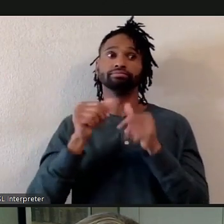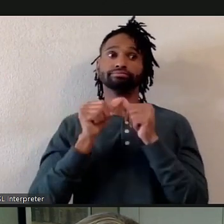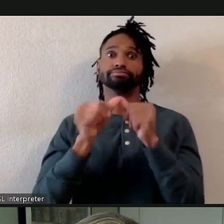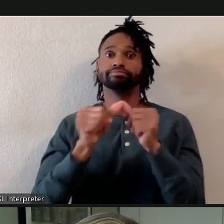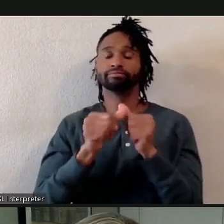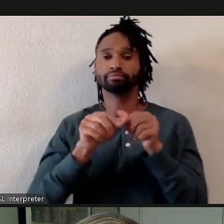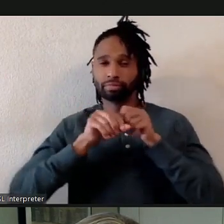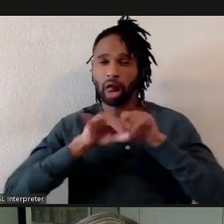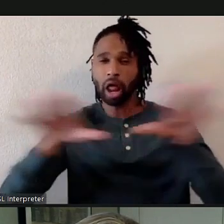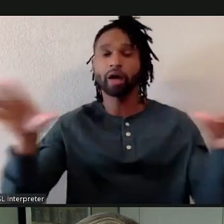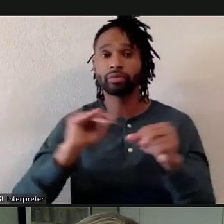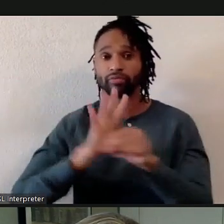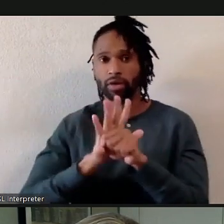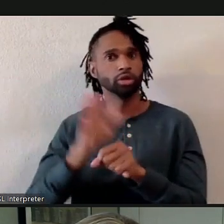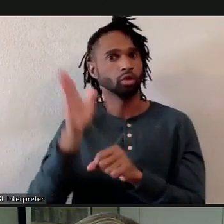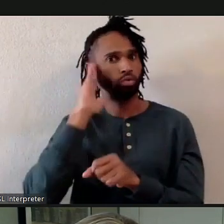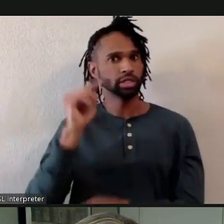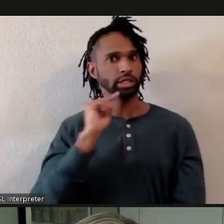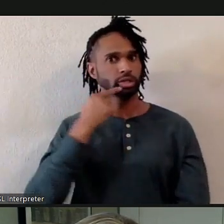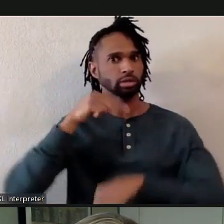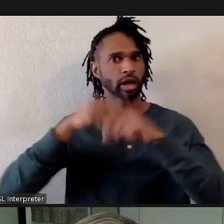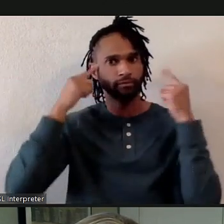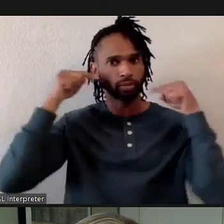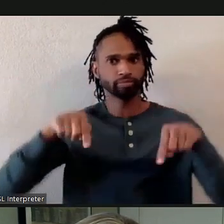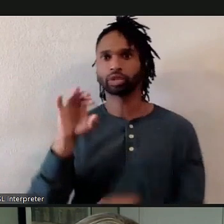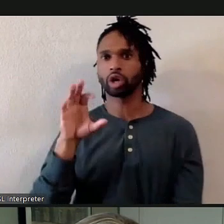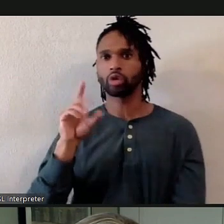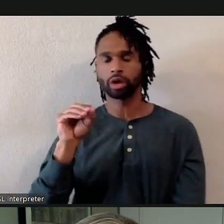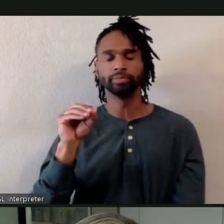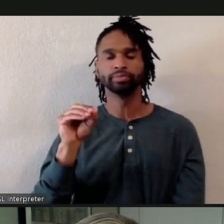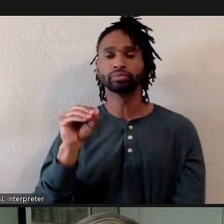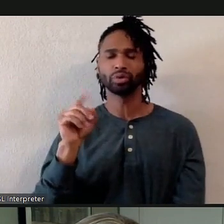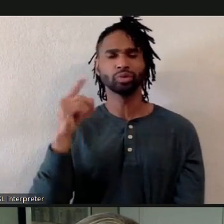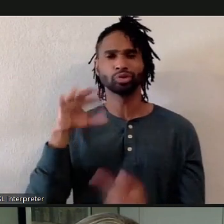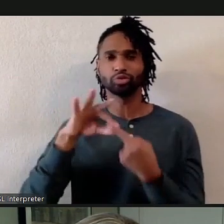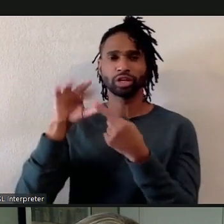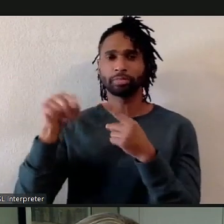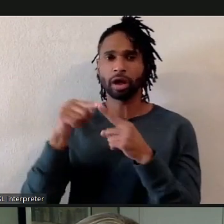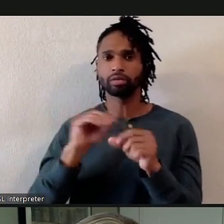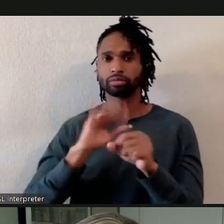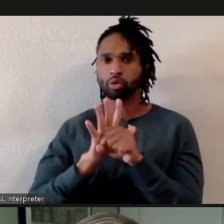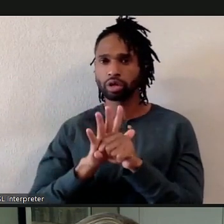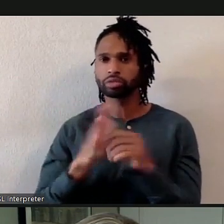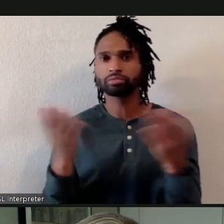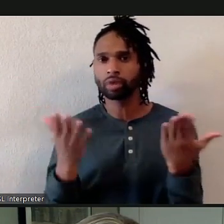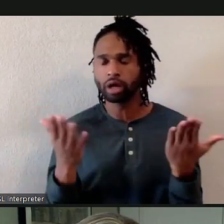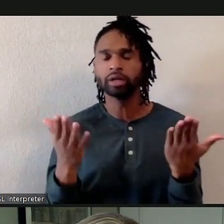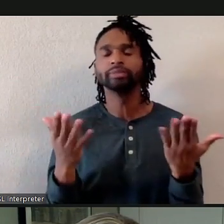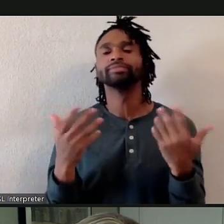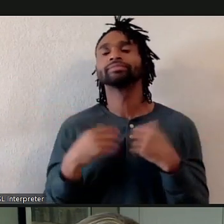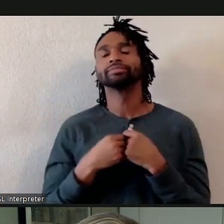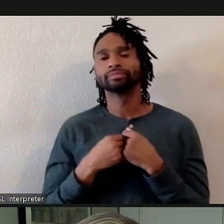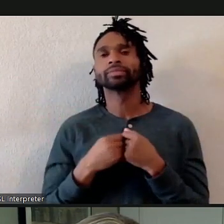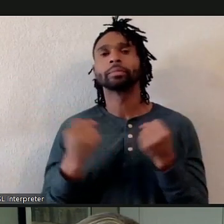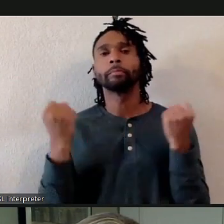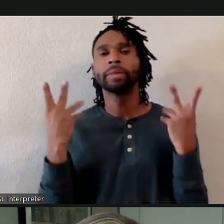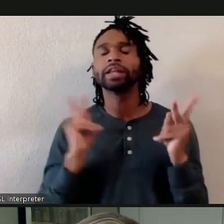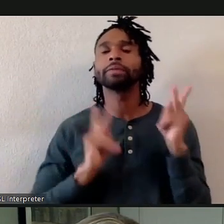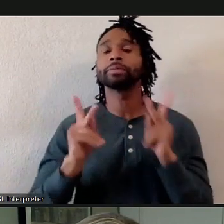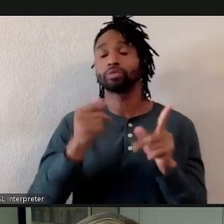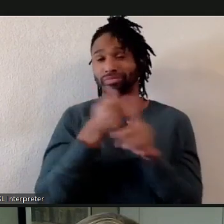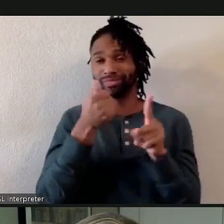very, very serious time for our state. What's unique about this virus, of course, is that so many of the people who are sick with